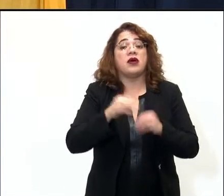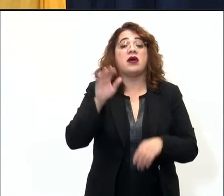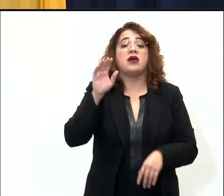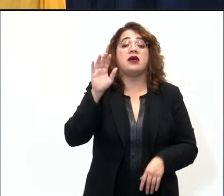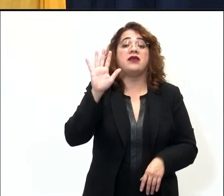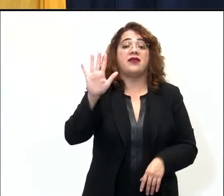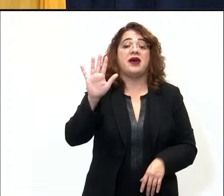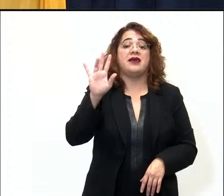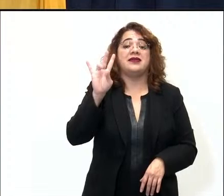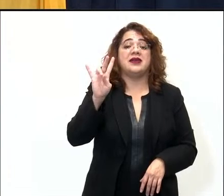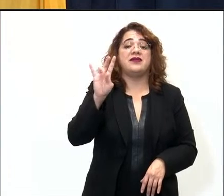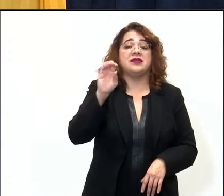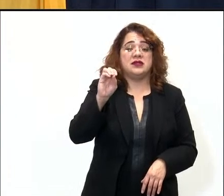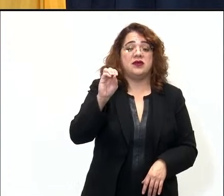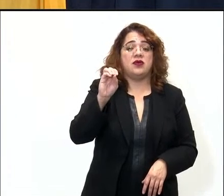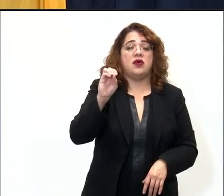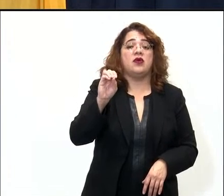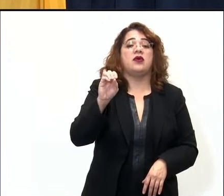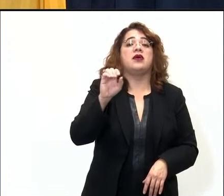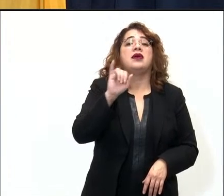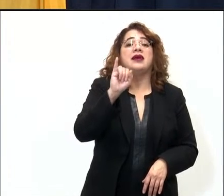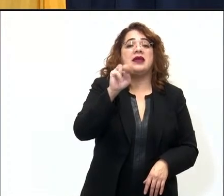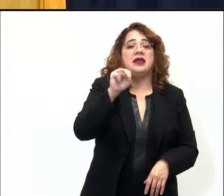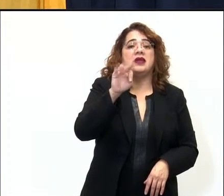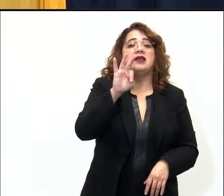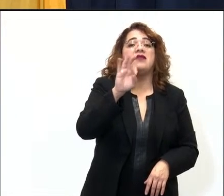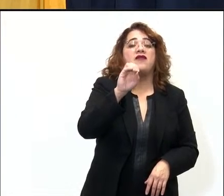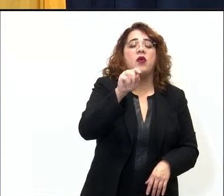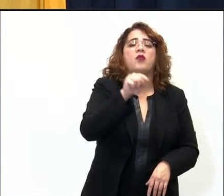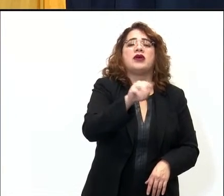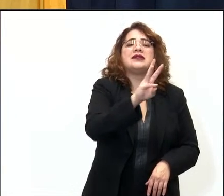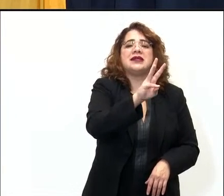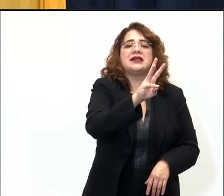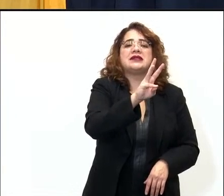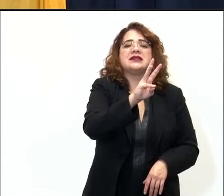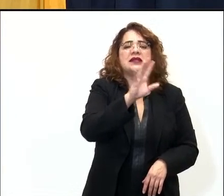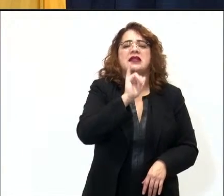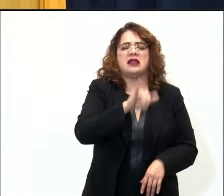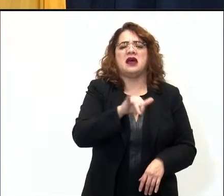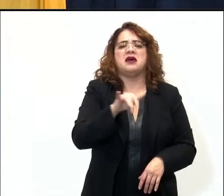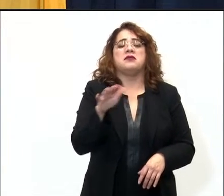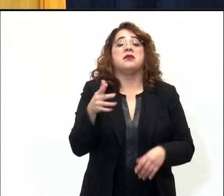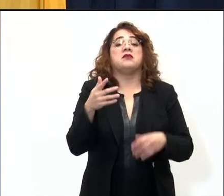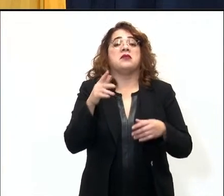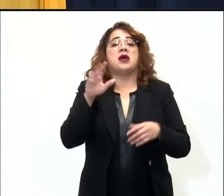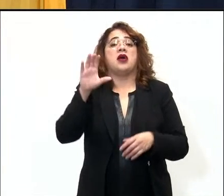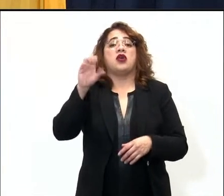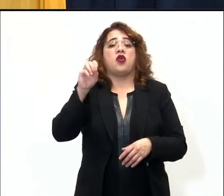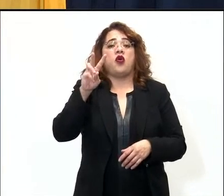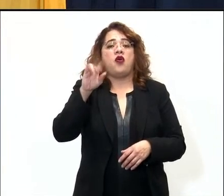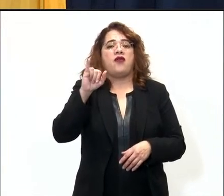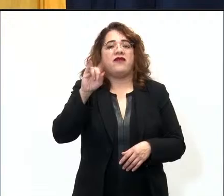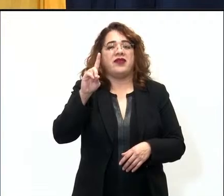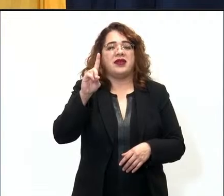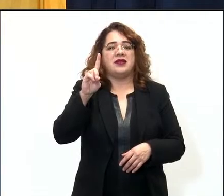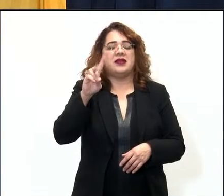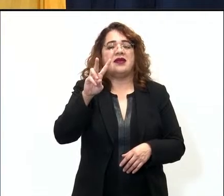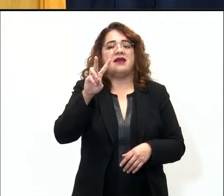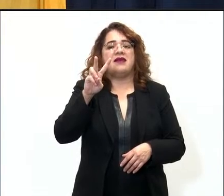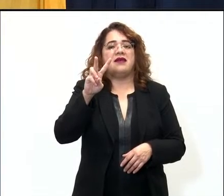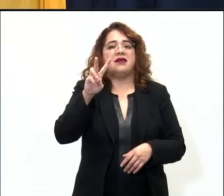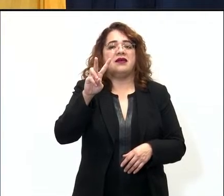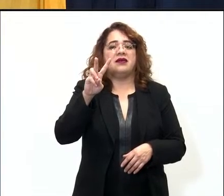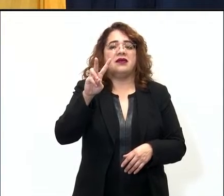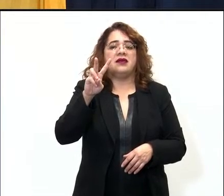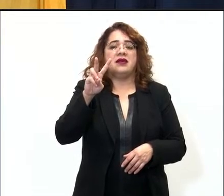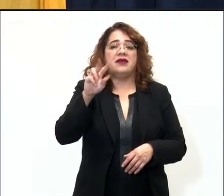570-INFO, and you can press number 6 or just hear the prompts. So call 570-INFO or COVIDvaccine at longbeach.gov. That